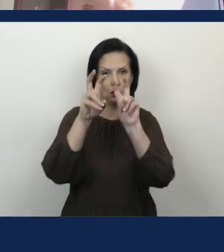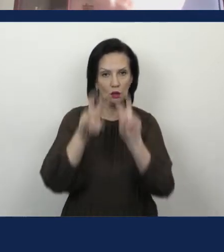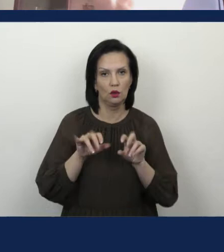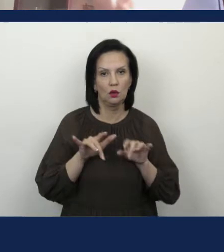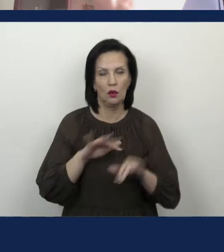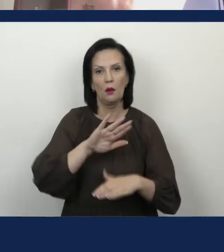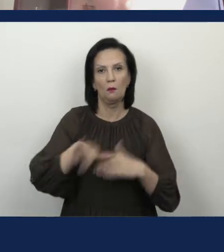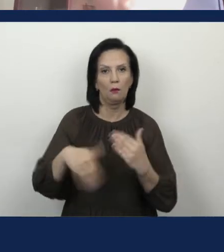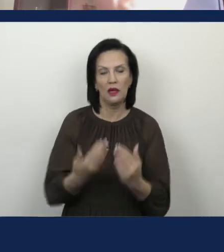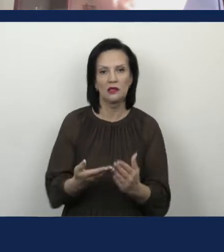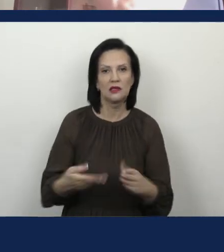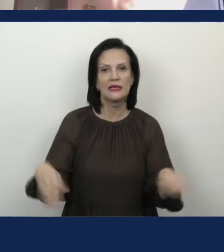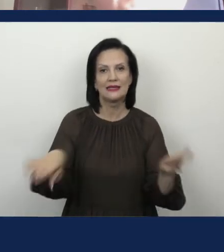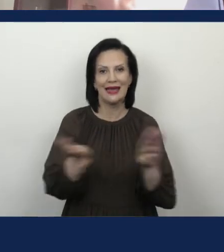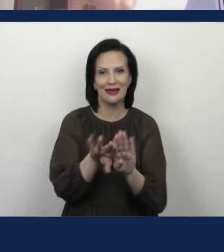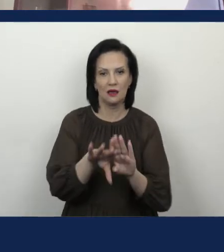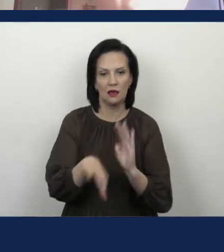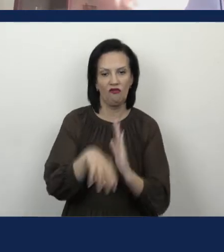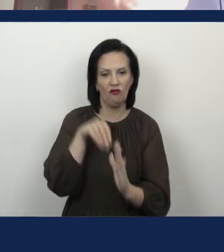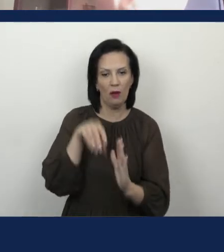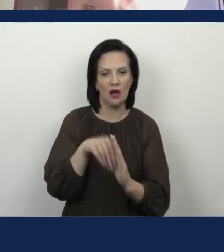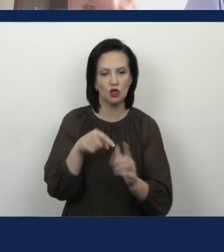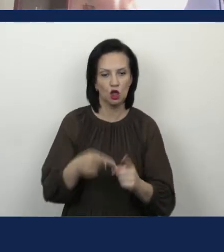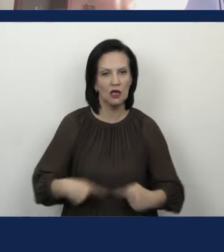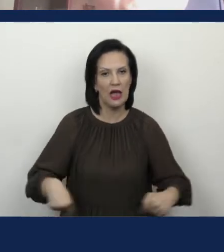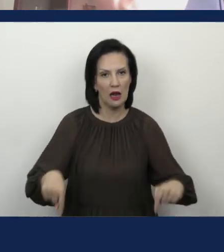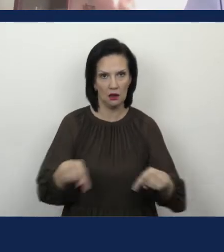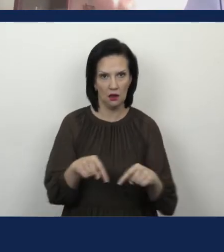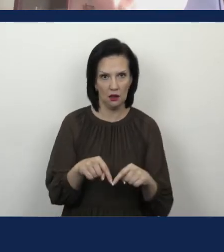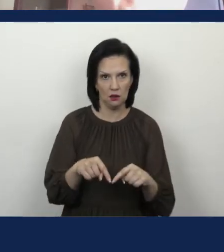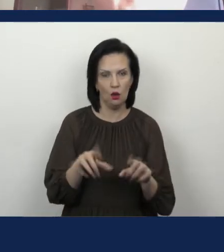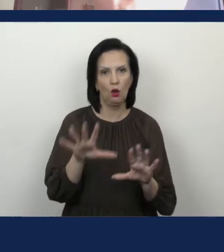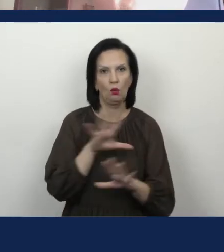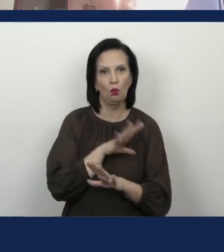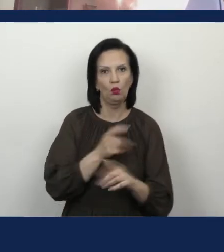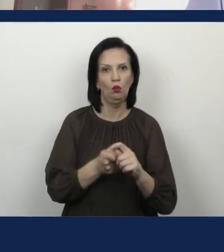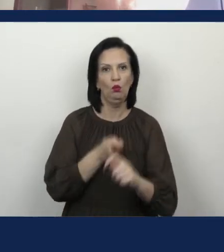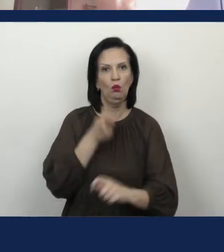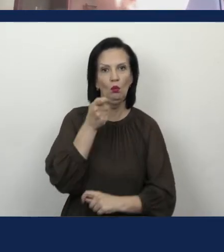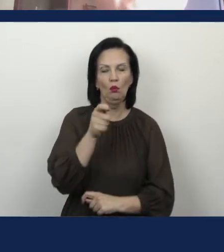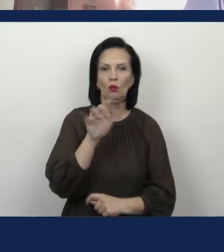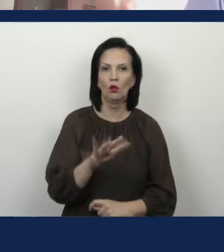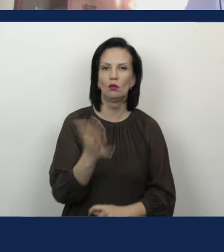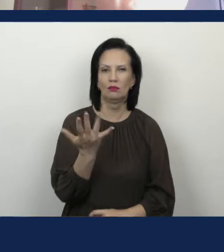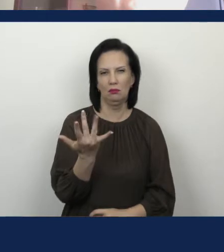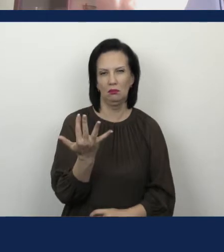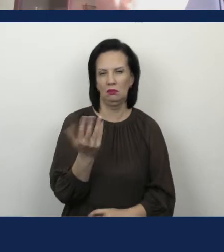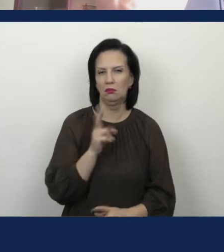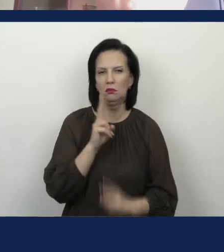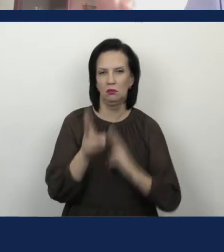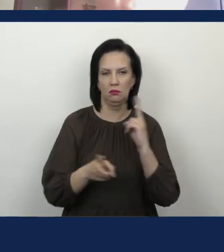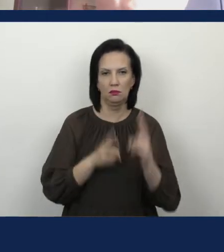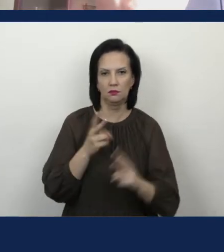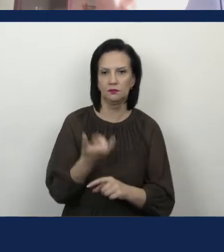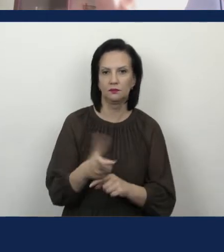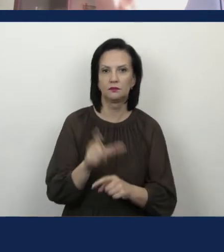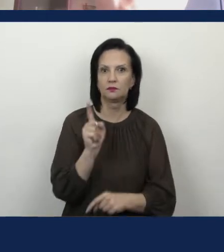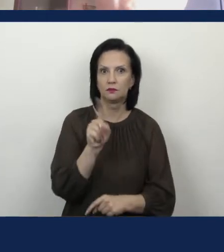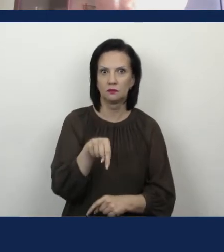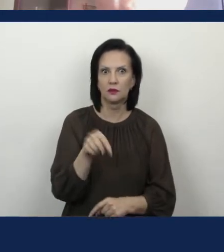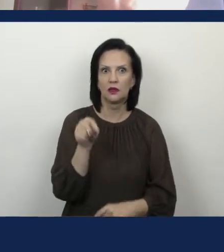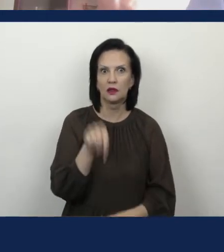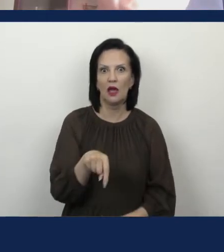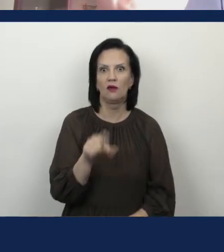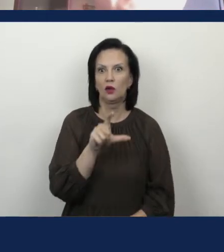once the voting polls are closed. Furthermore, even though the scope of the